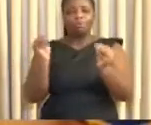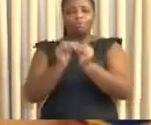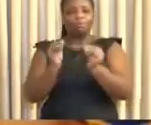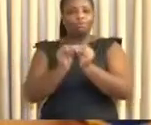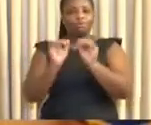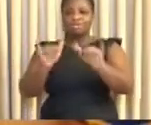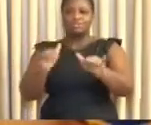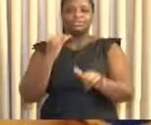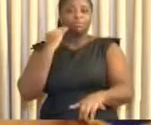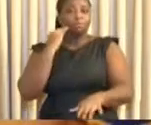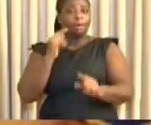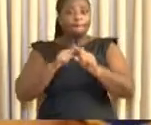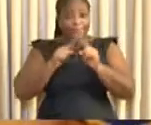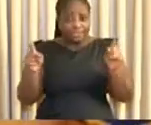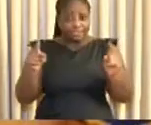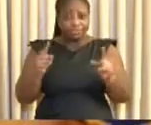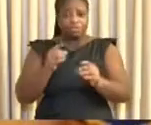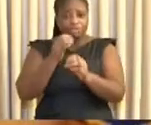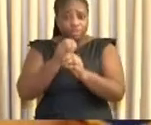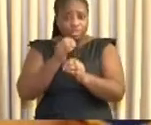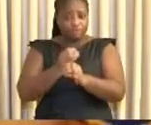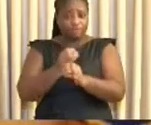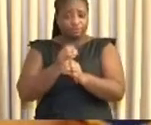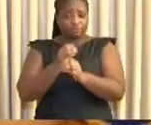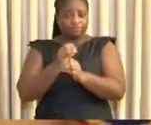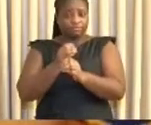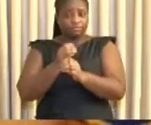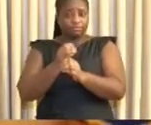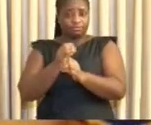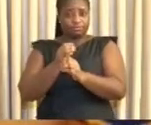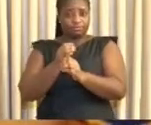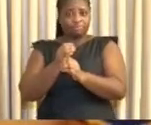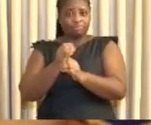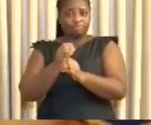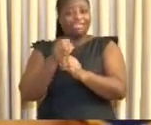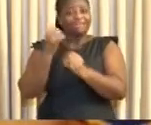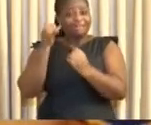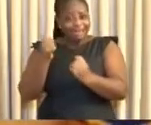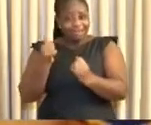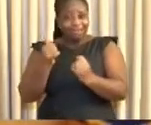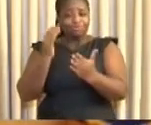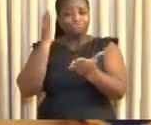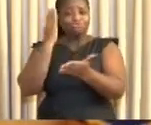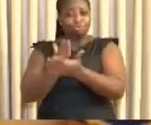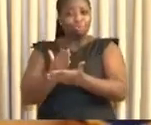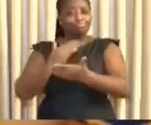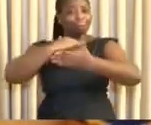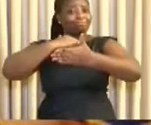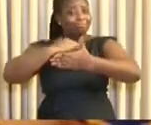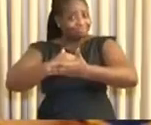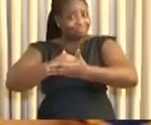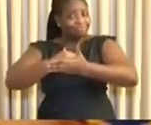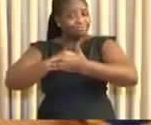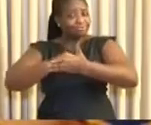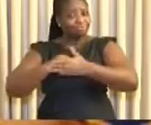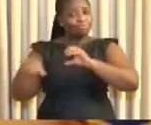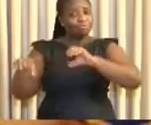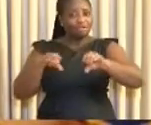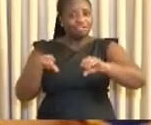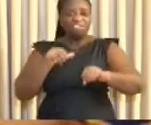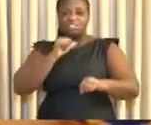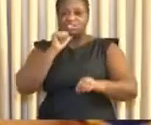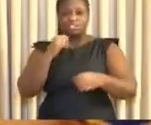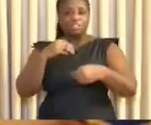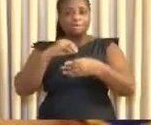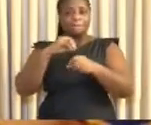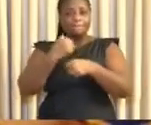must make it clear at the outset that lifting these restrictions does not mean we're letting our